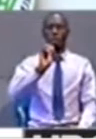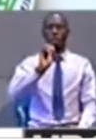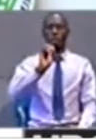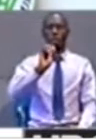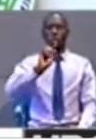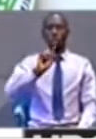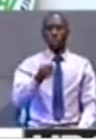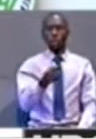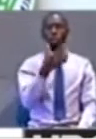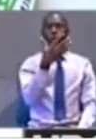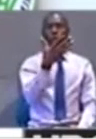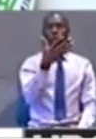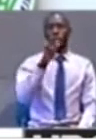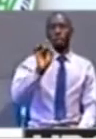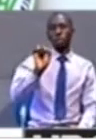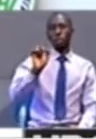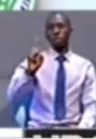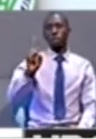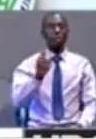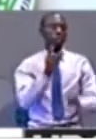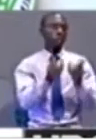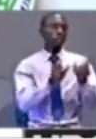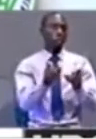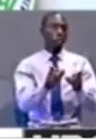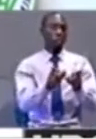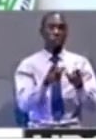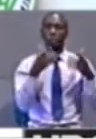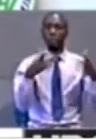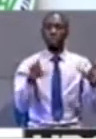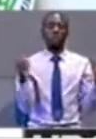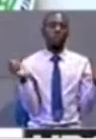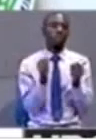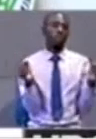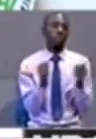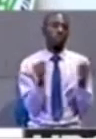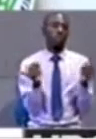40,581 people infected by this virus.